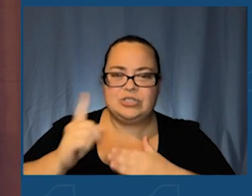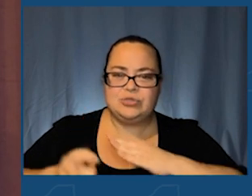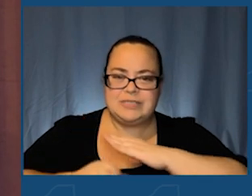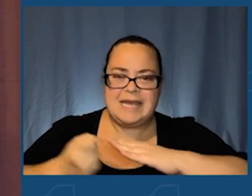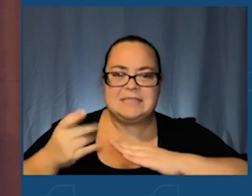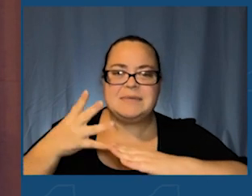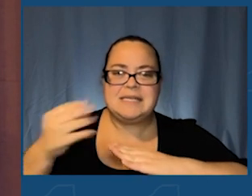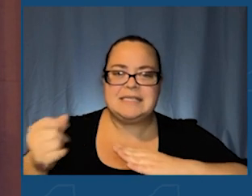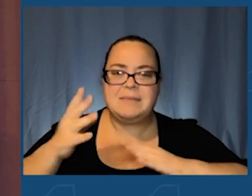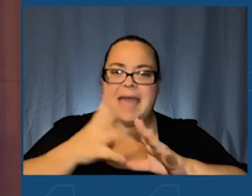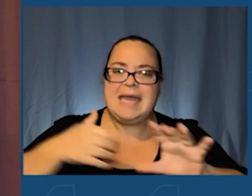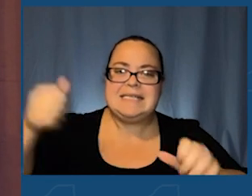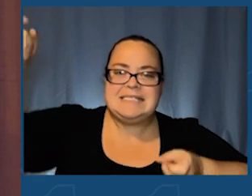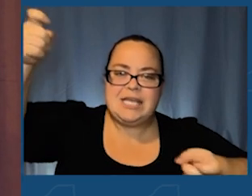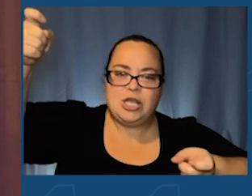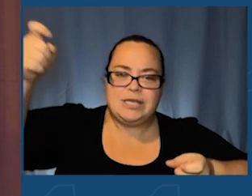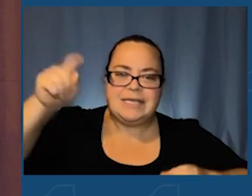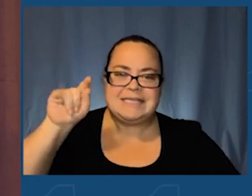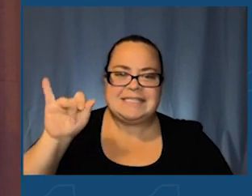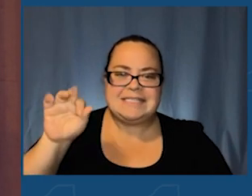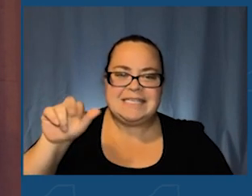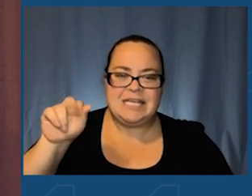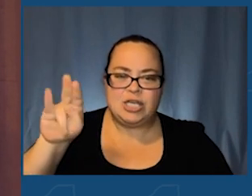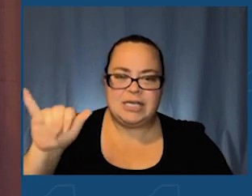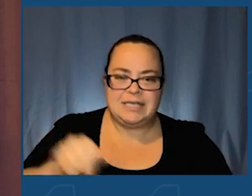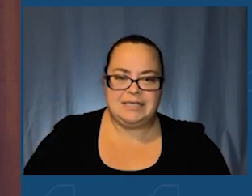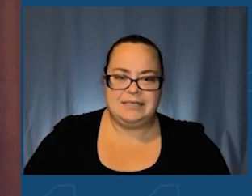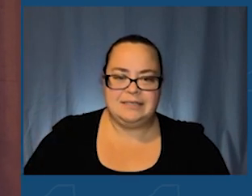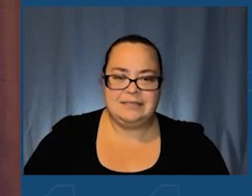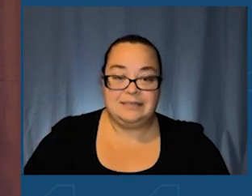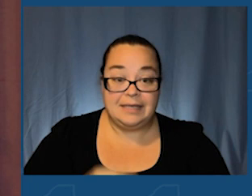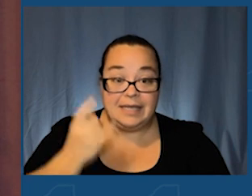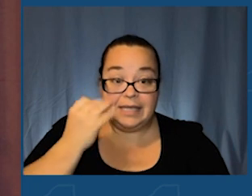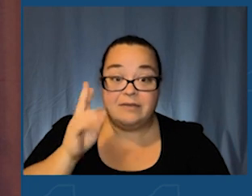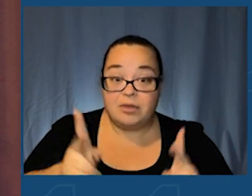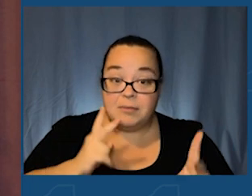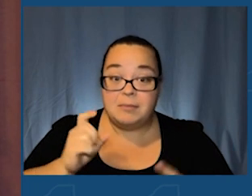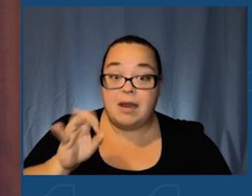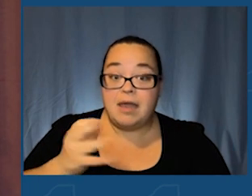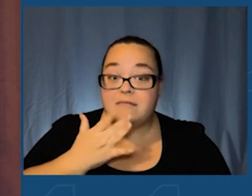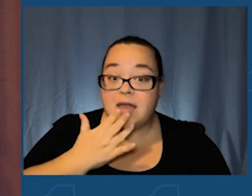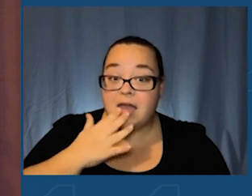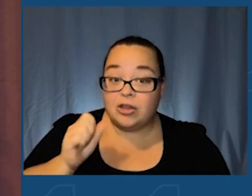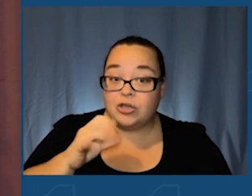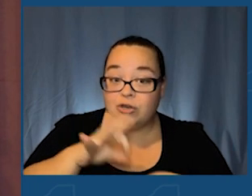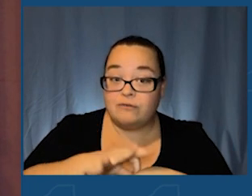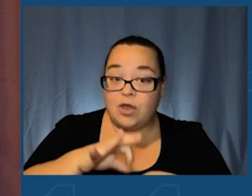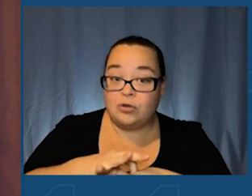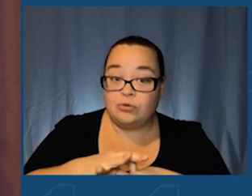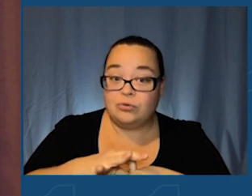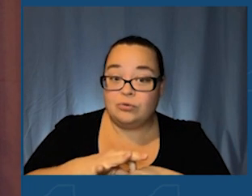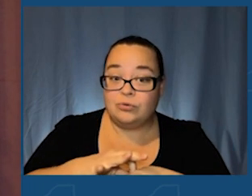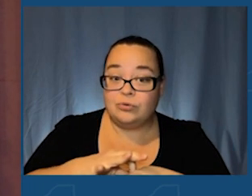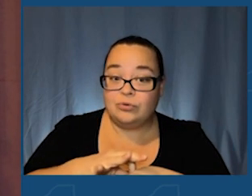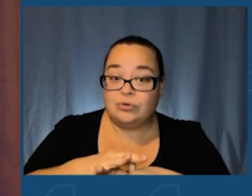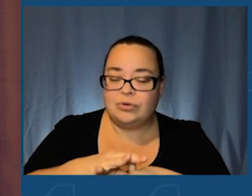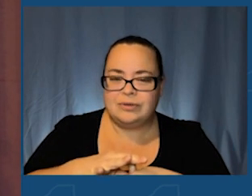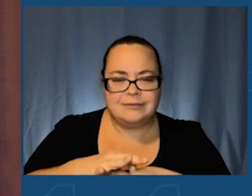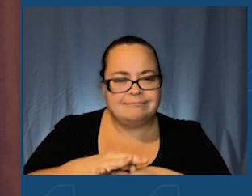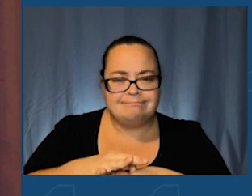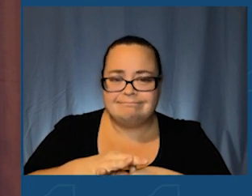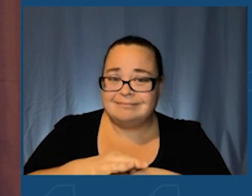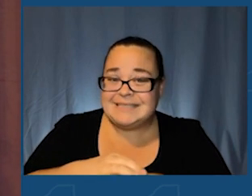tyranny. Tyranny if we allowed people of color to vote in this country. That wasn't that long